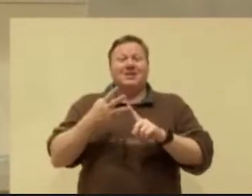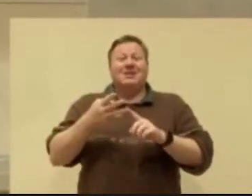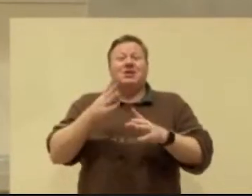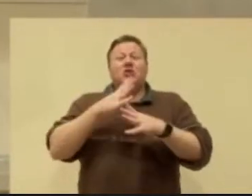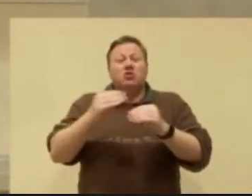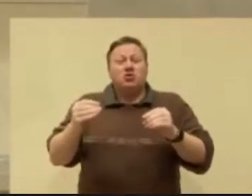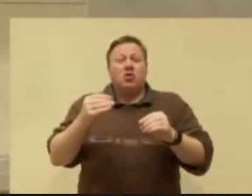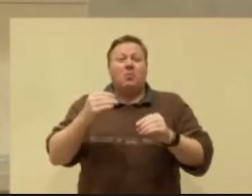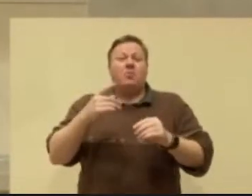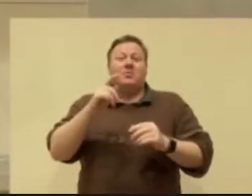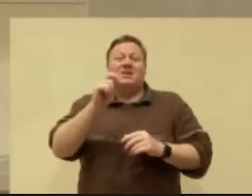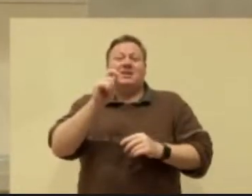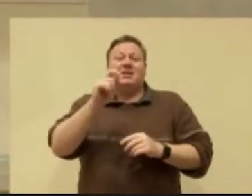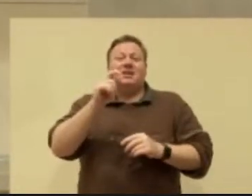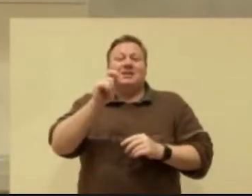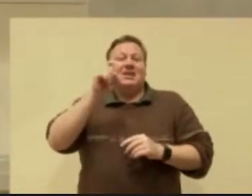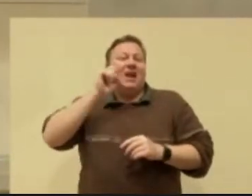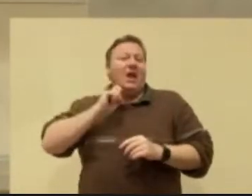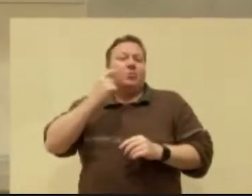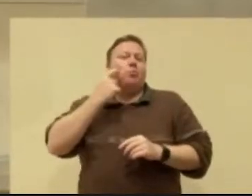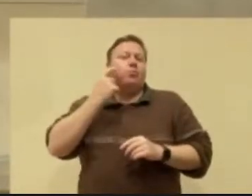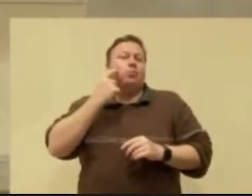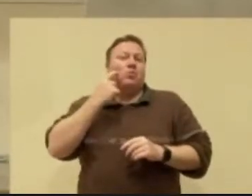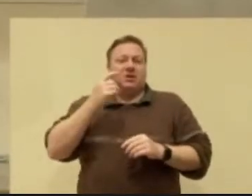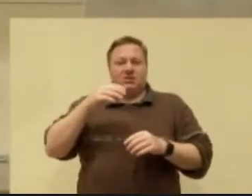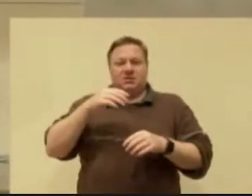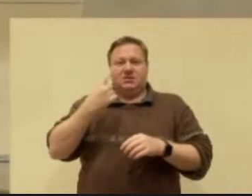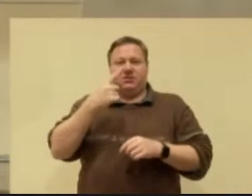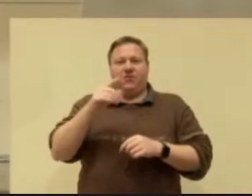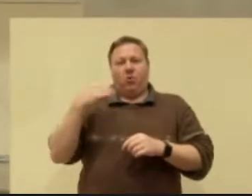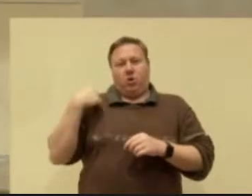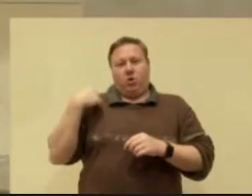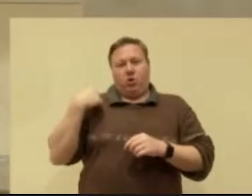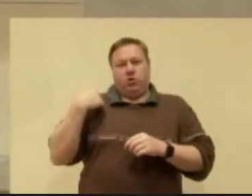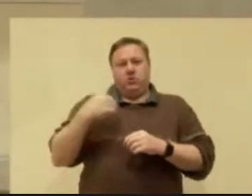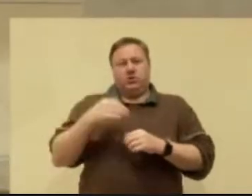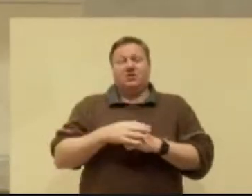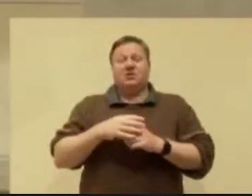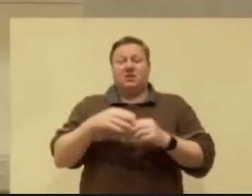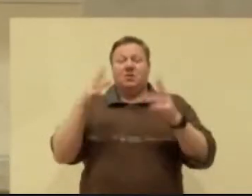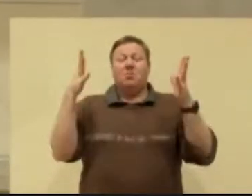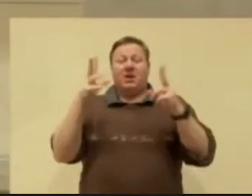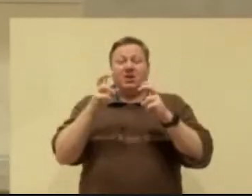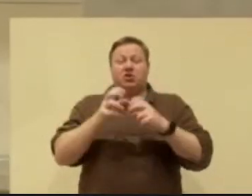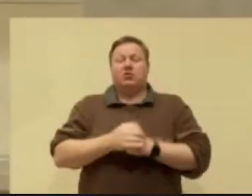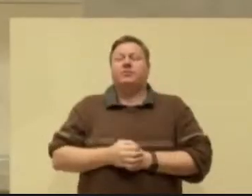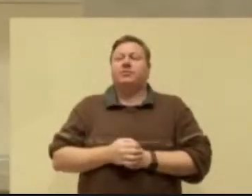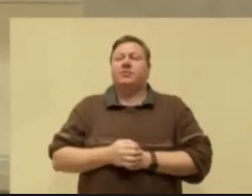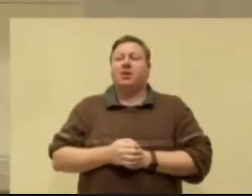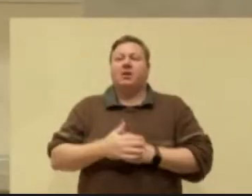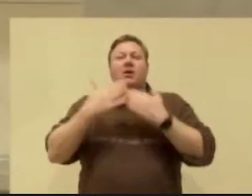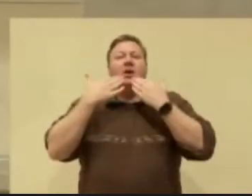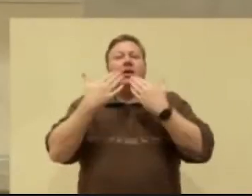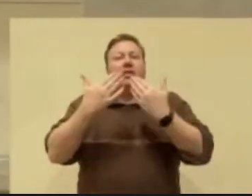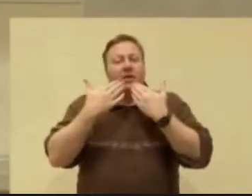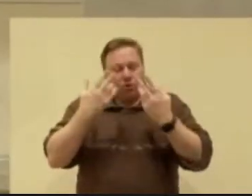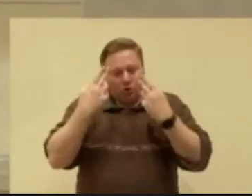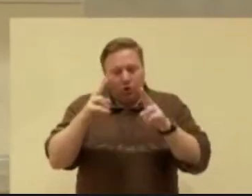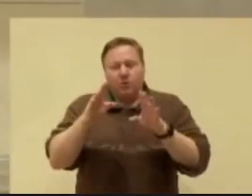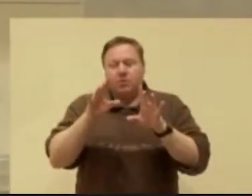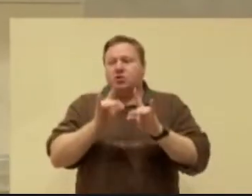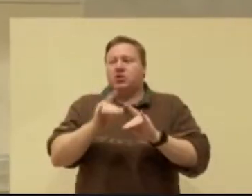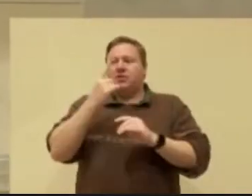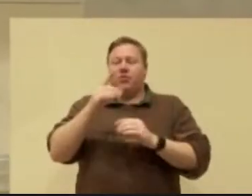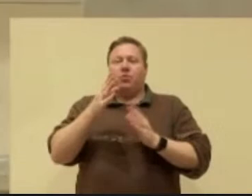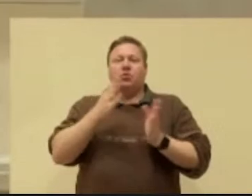thanks thank you very much honorable chair of the session a deputy chairperson of the